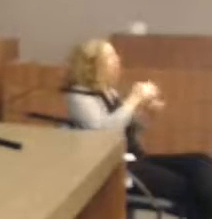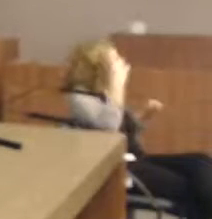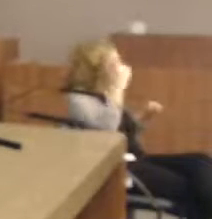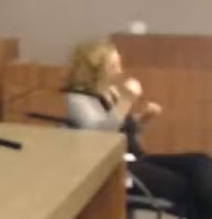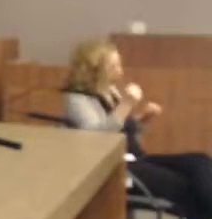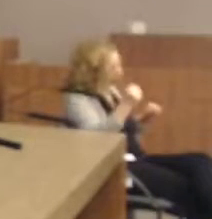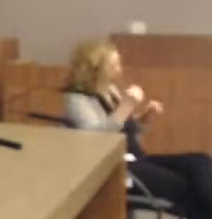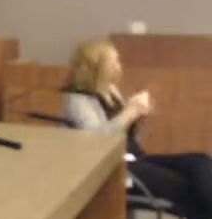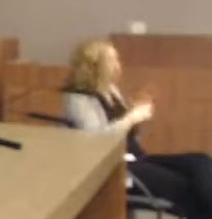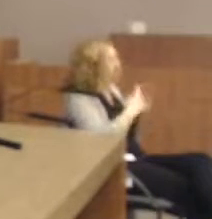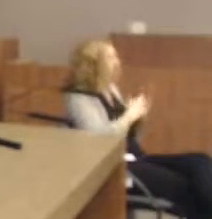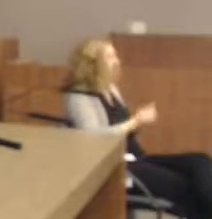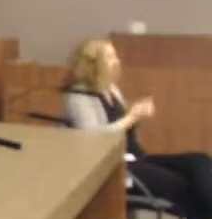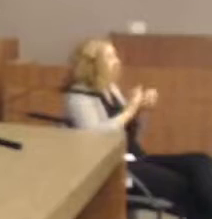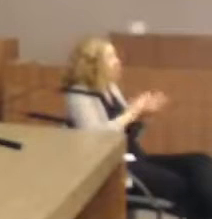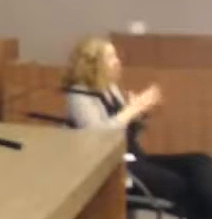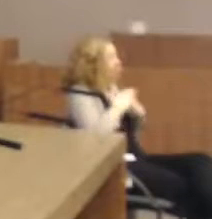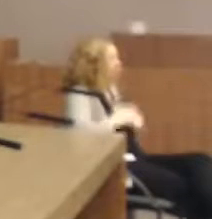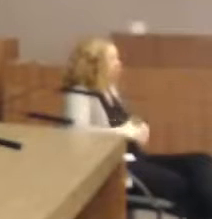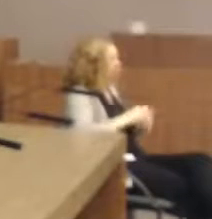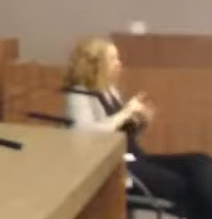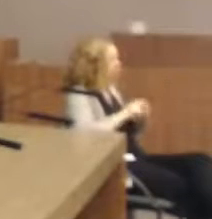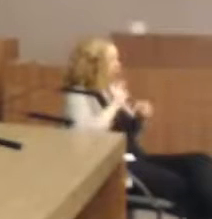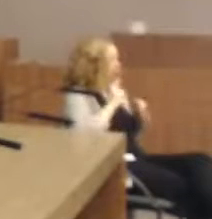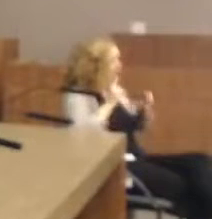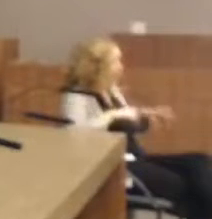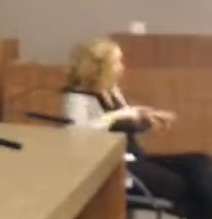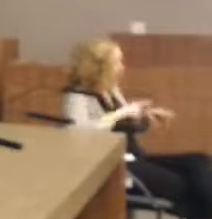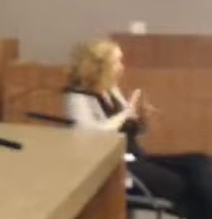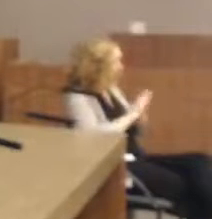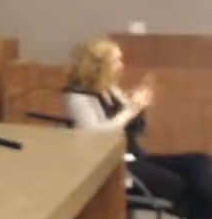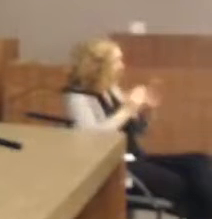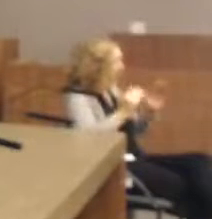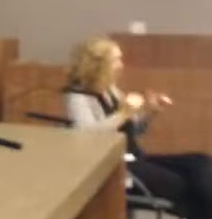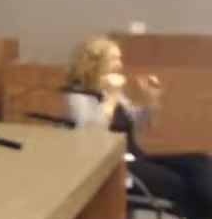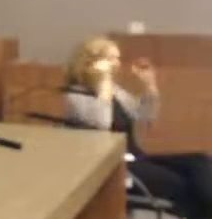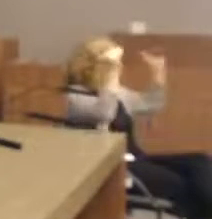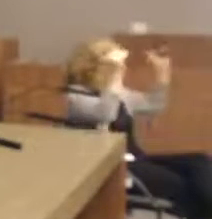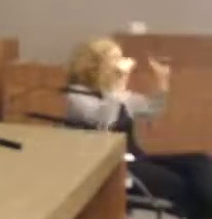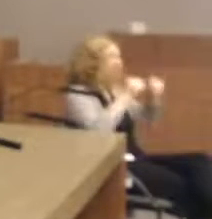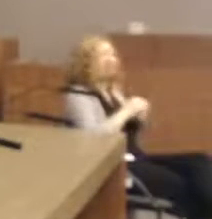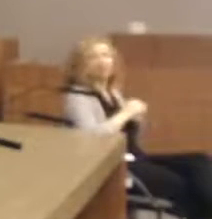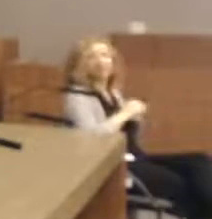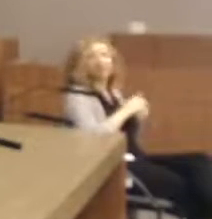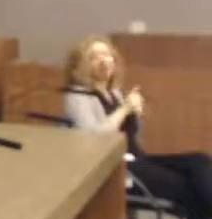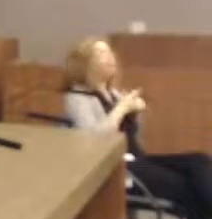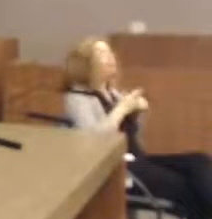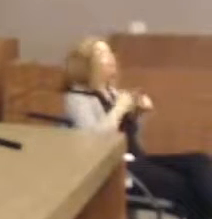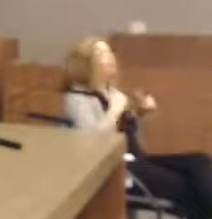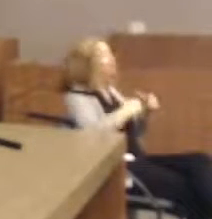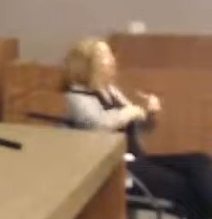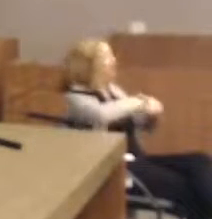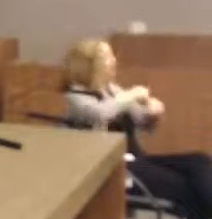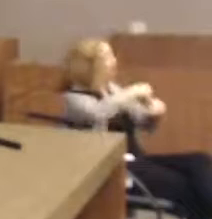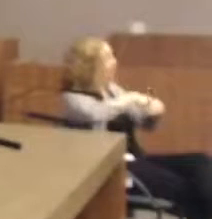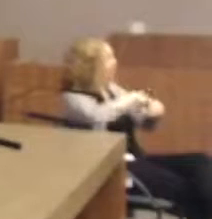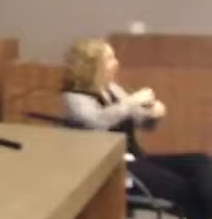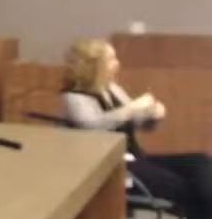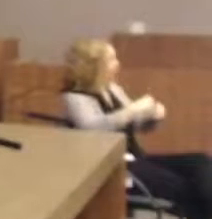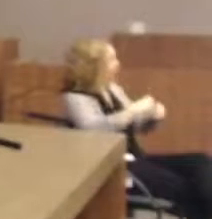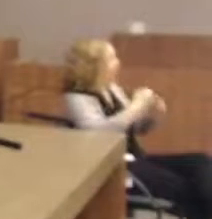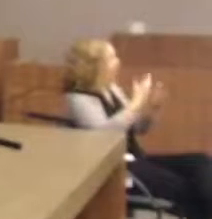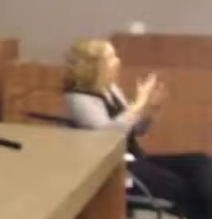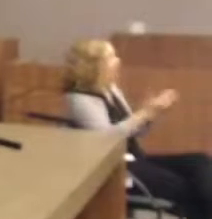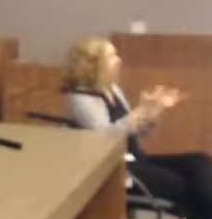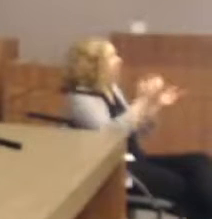So something is causing your body to react and get heightened. And then we have external factors, so things that happen around them that we